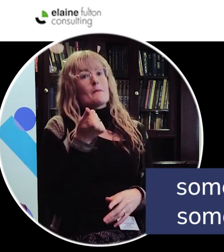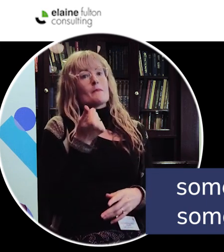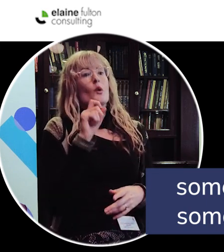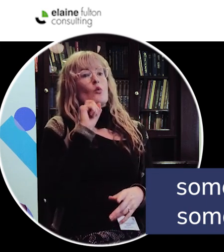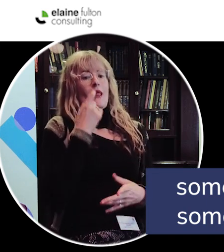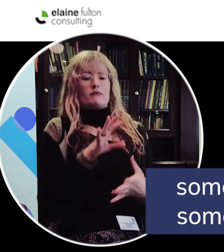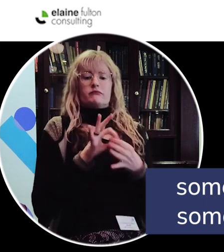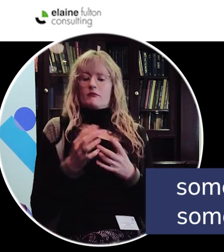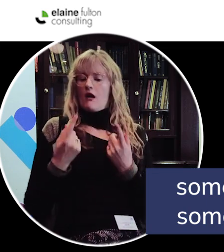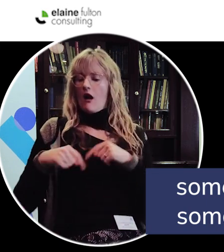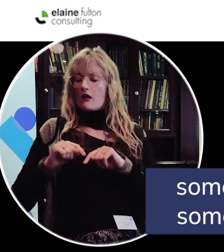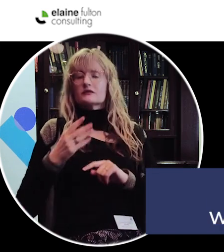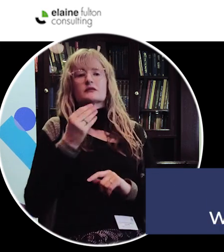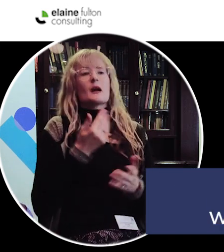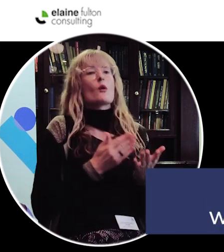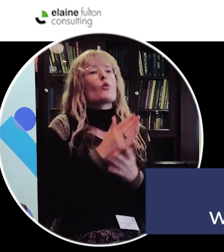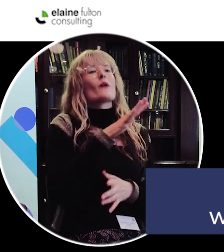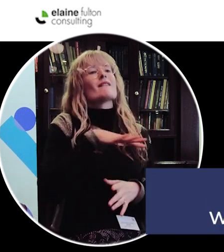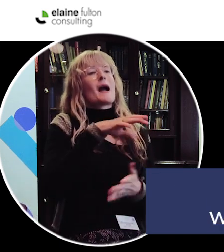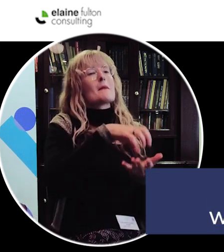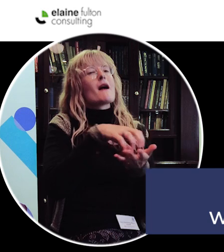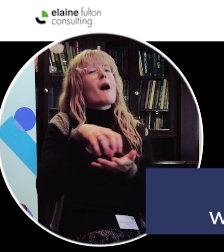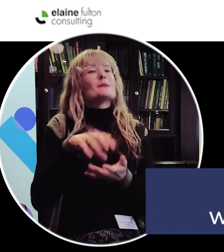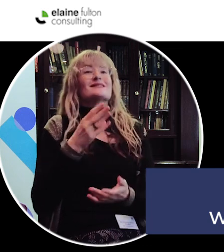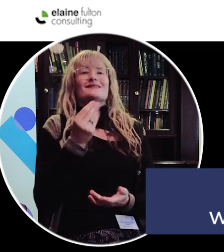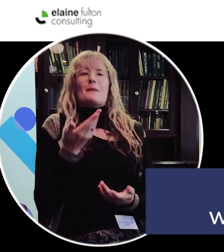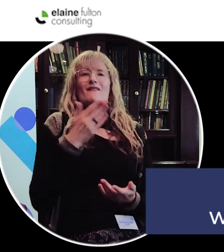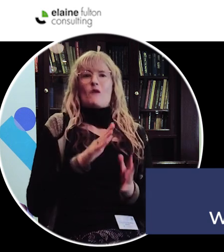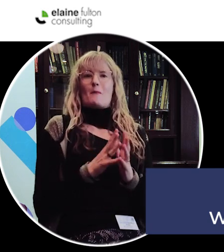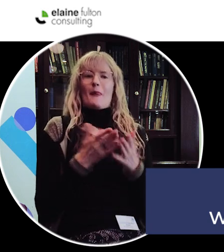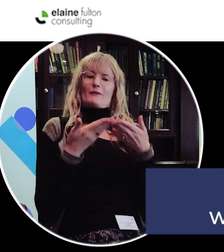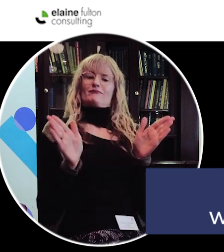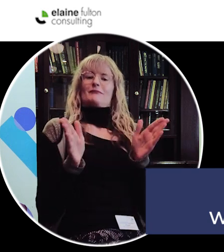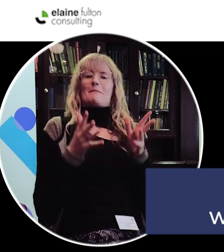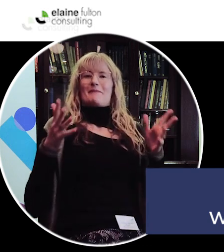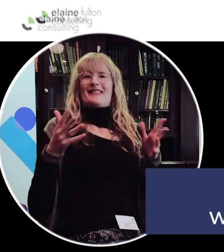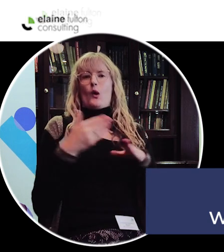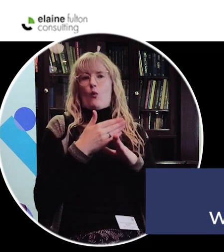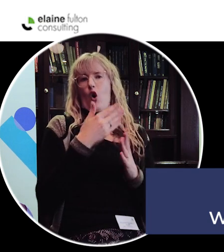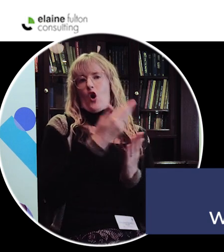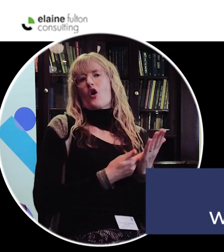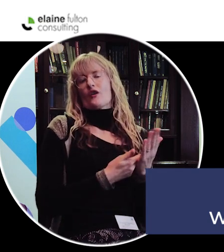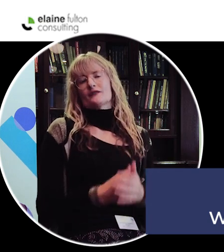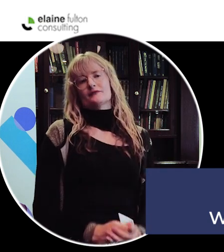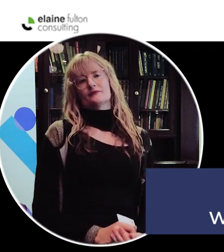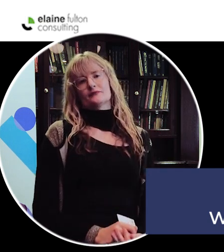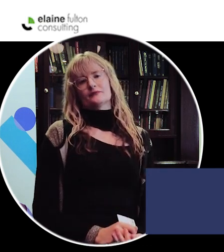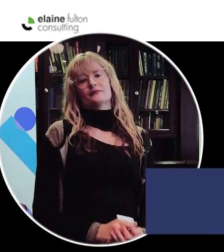family hub systems, and some will come through that wider piece of work, which I hope is reassuring. So next slide,